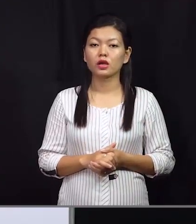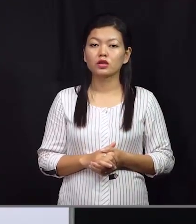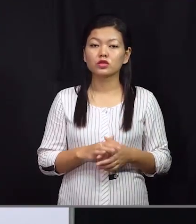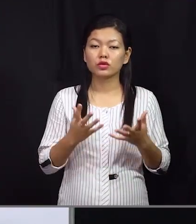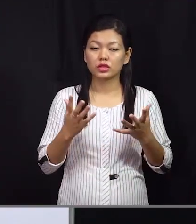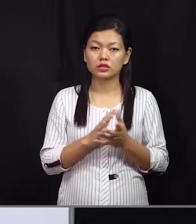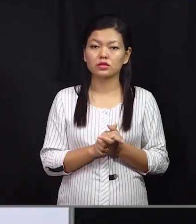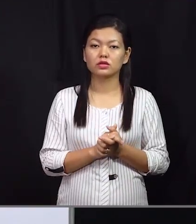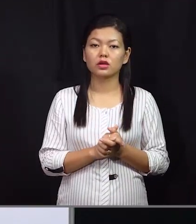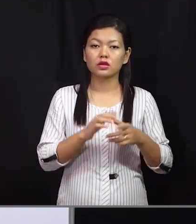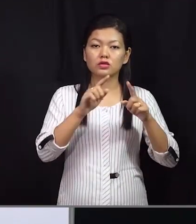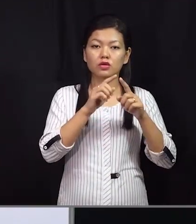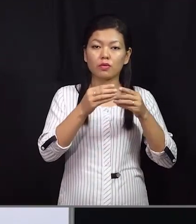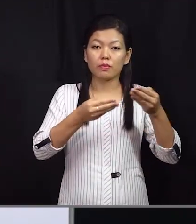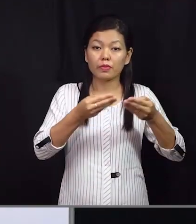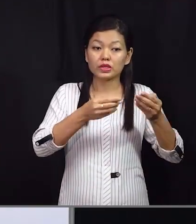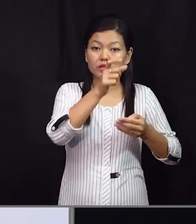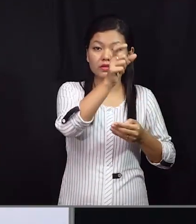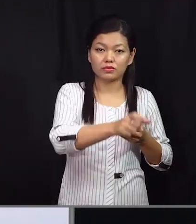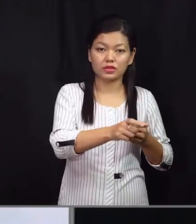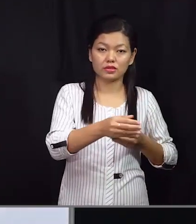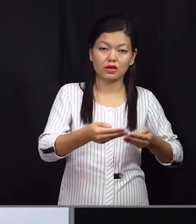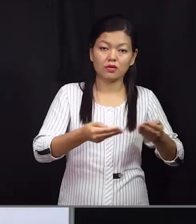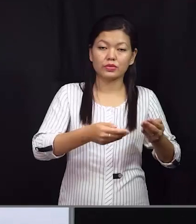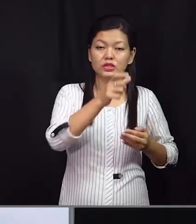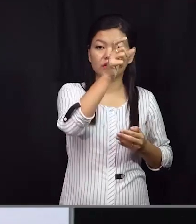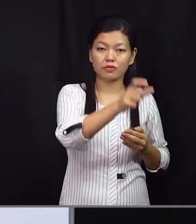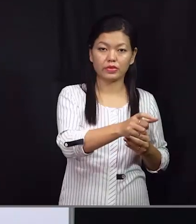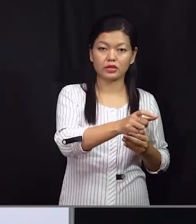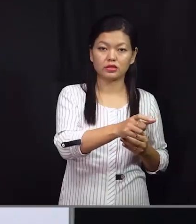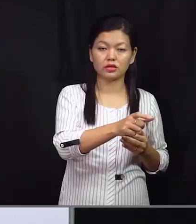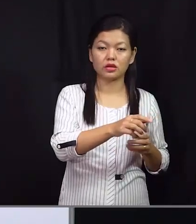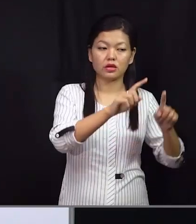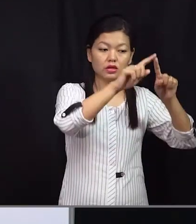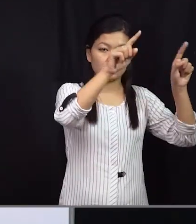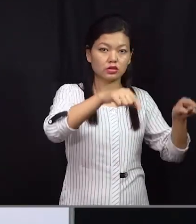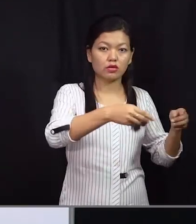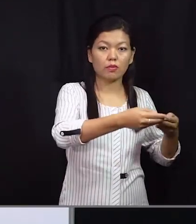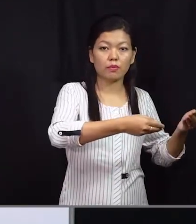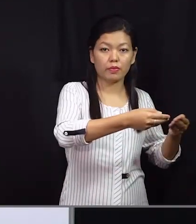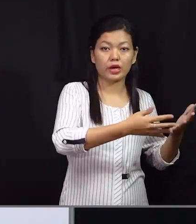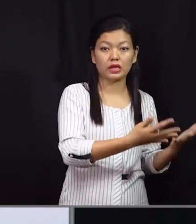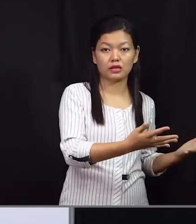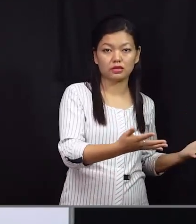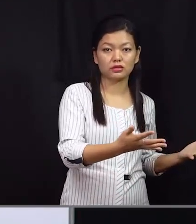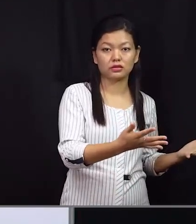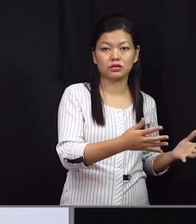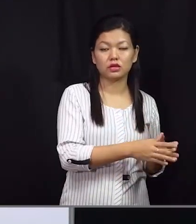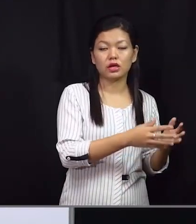raw material into finished goods, isn't it? The goods that we get in the market are finished product. Okay, the finished goods.